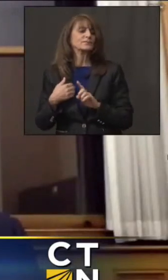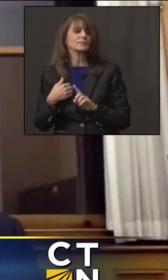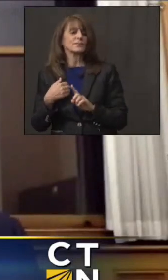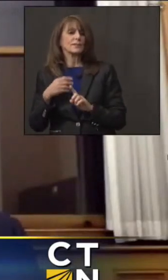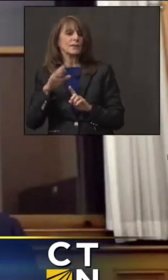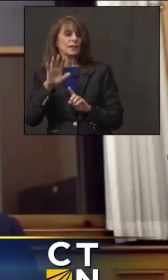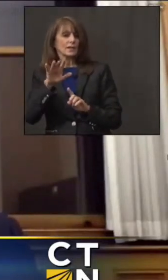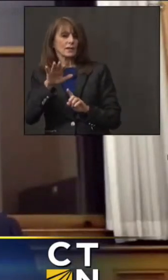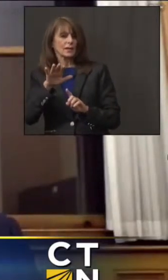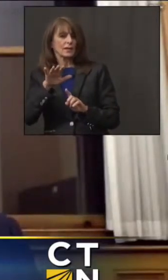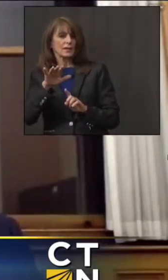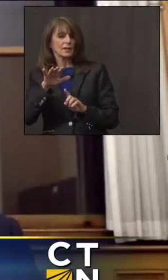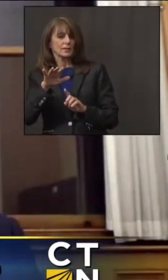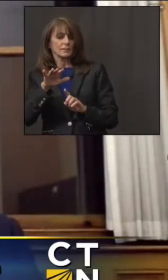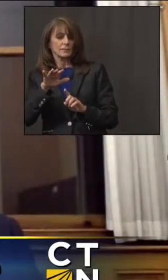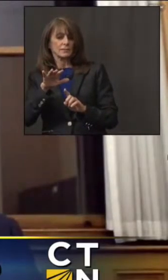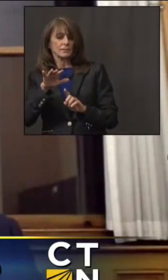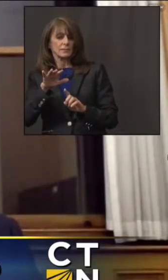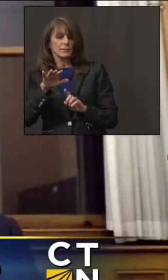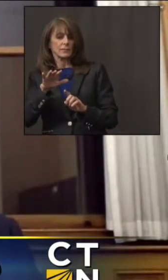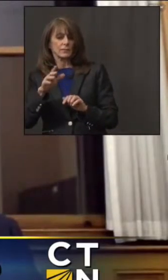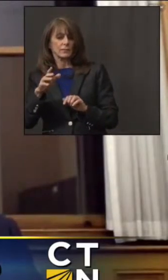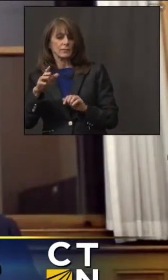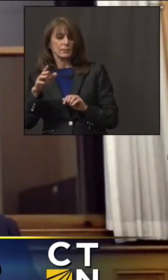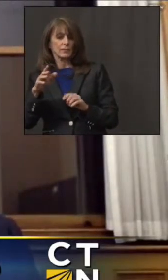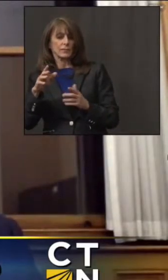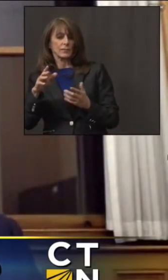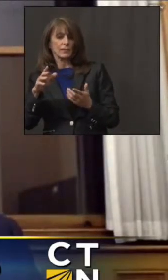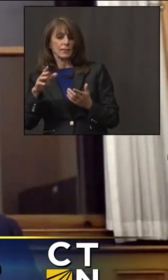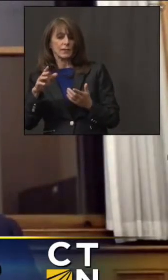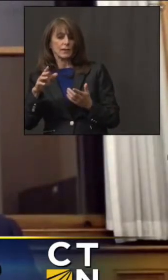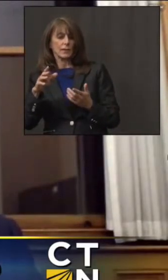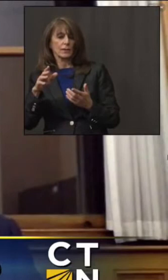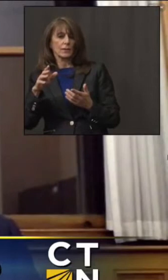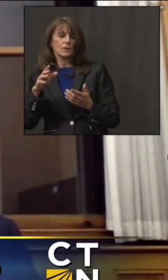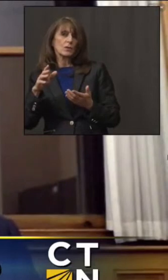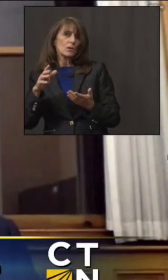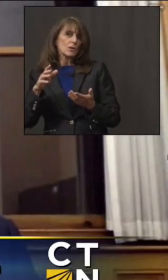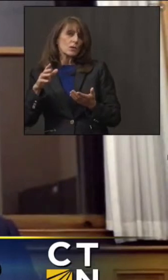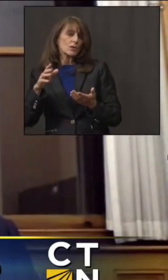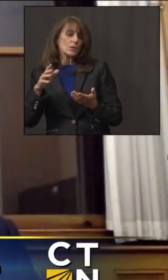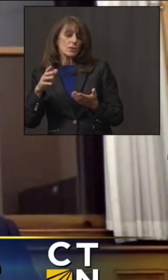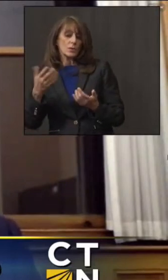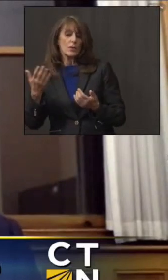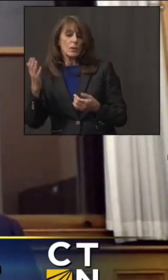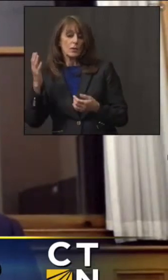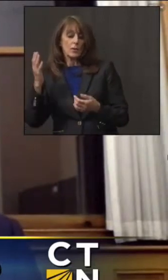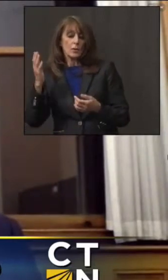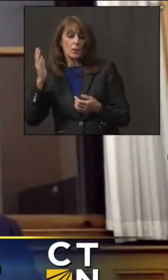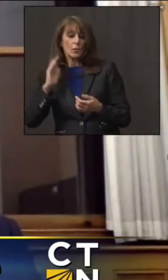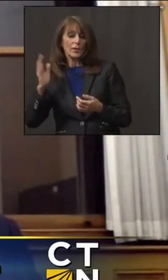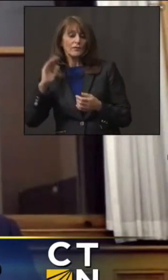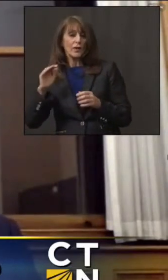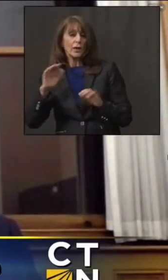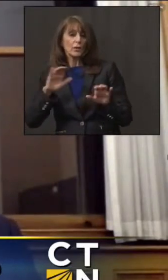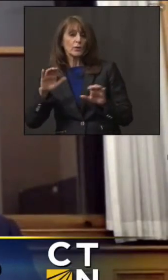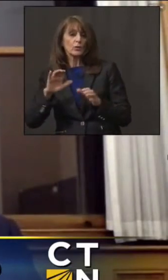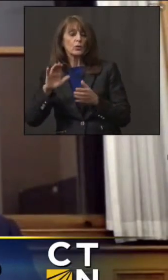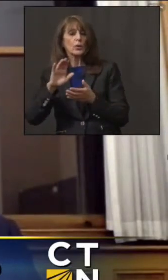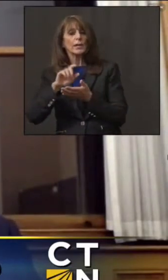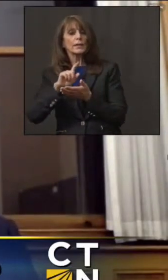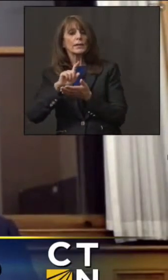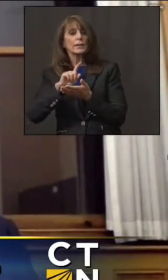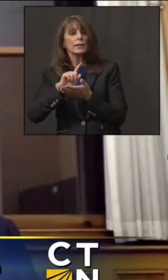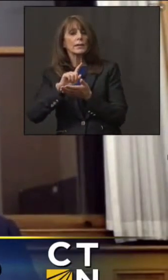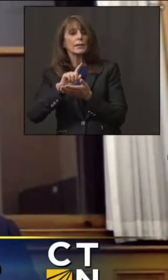higher ed in particular, we had been doing about over 10%, a little over 10% of our weekly testing over this